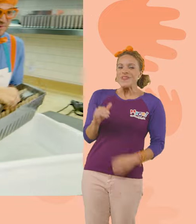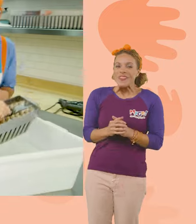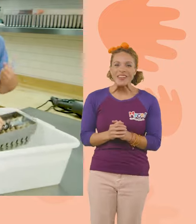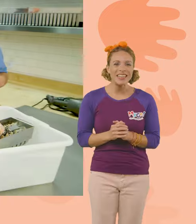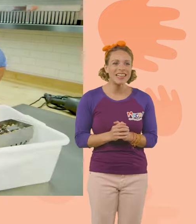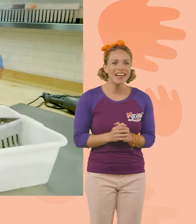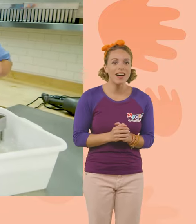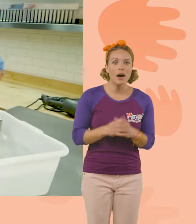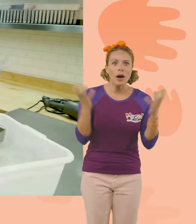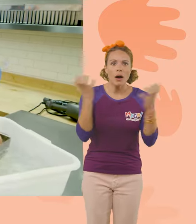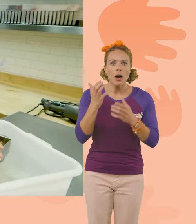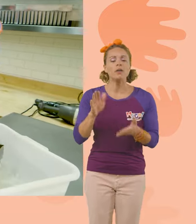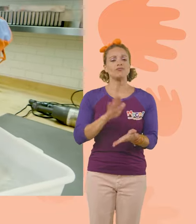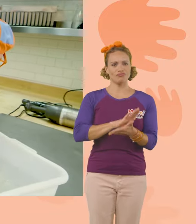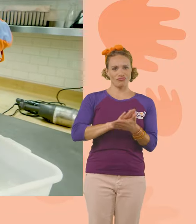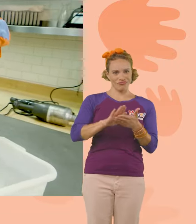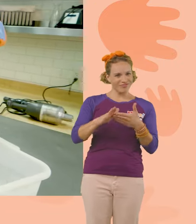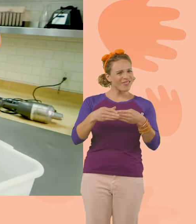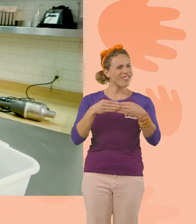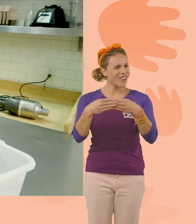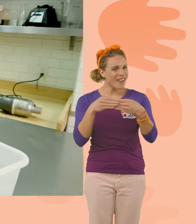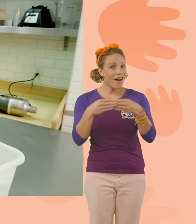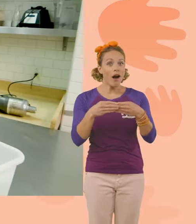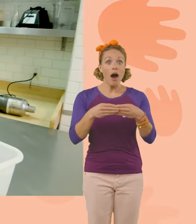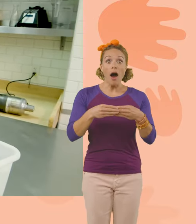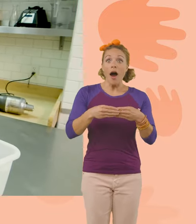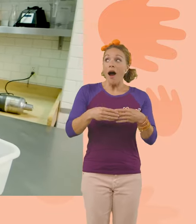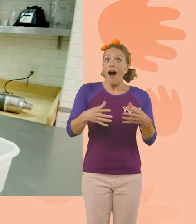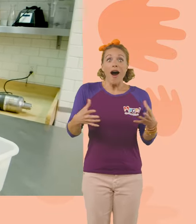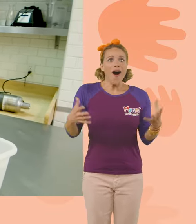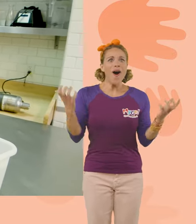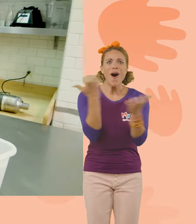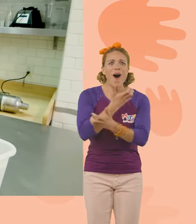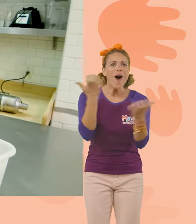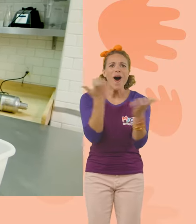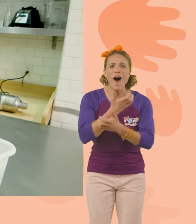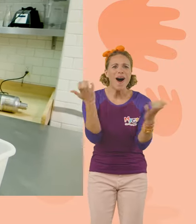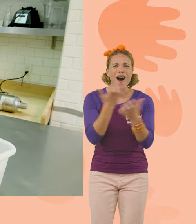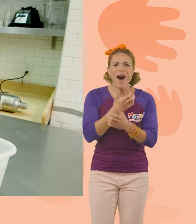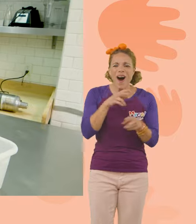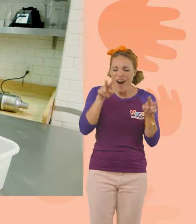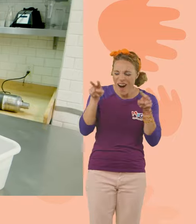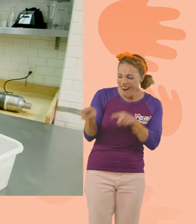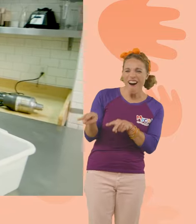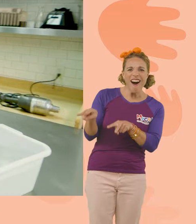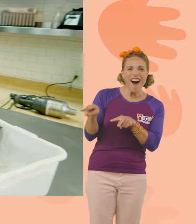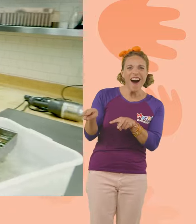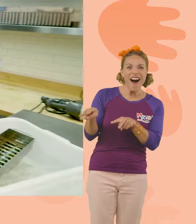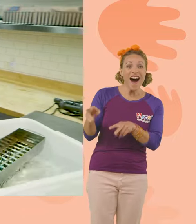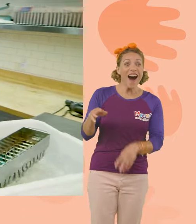use. Oh, me too. Whoa. The nice and loose.